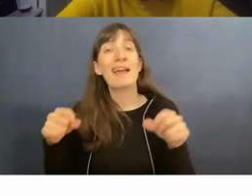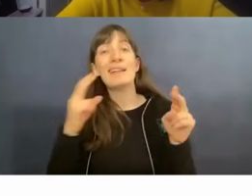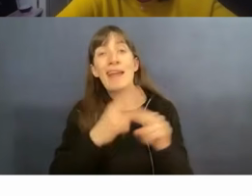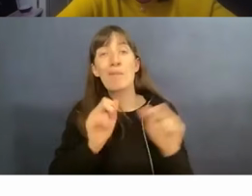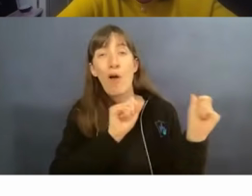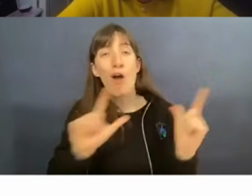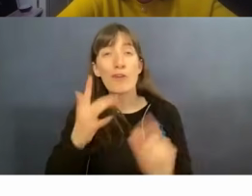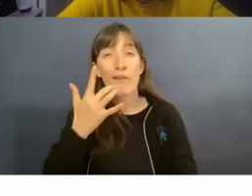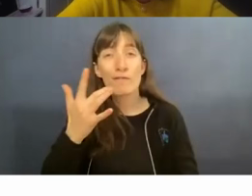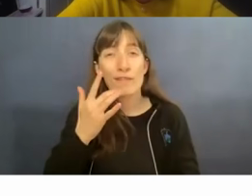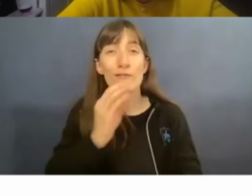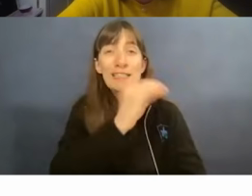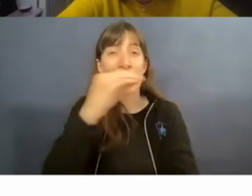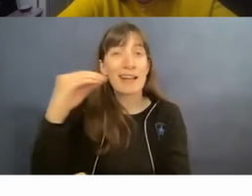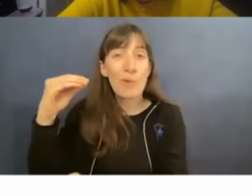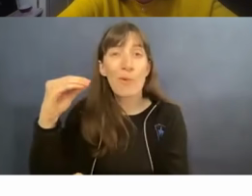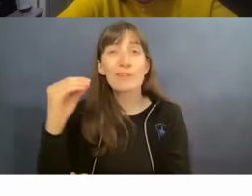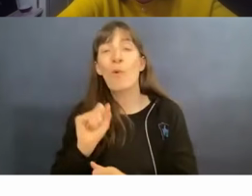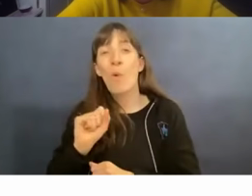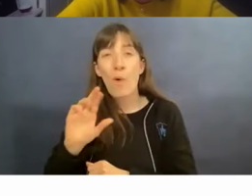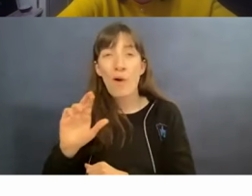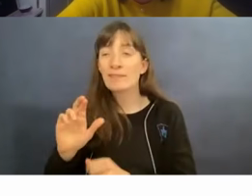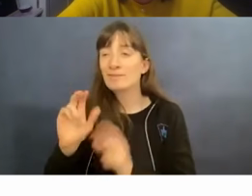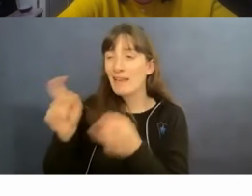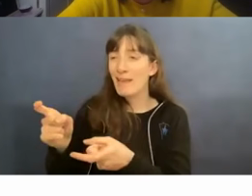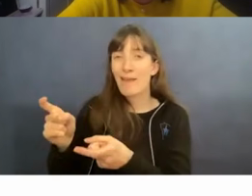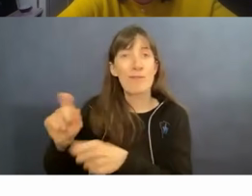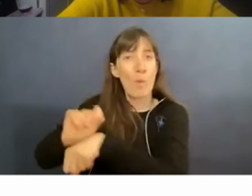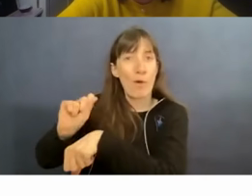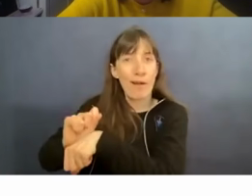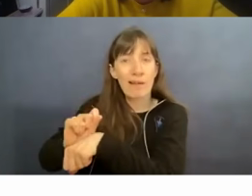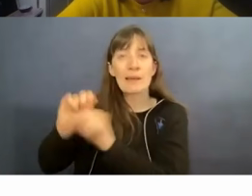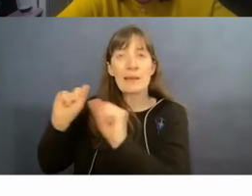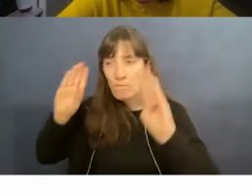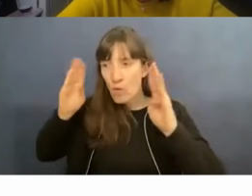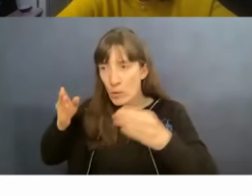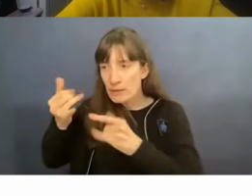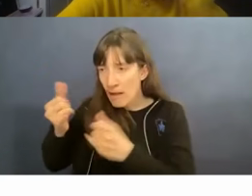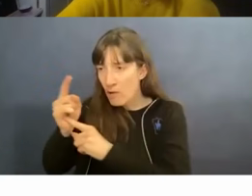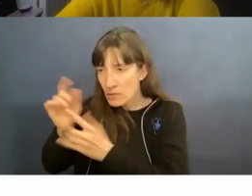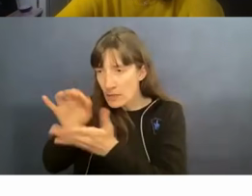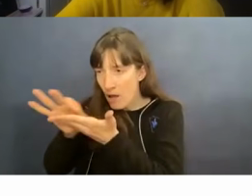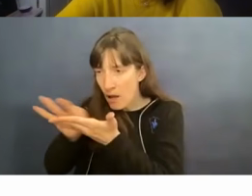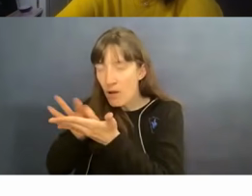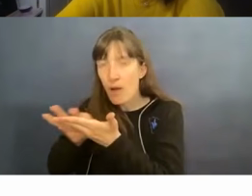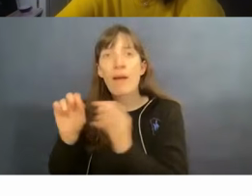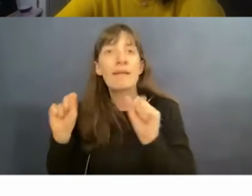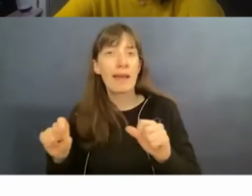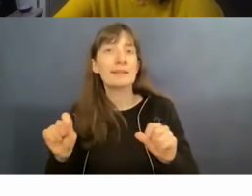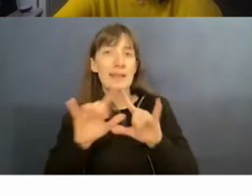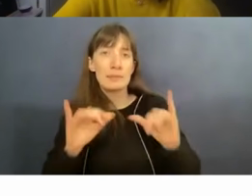dinosaurs, or, have some kind of task to kind of bring them to the present moment and kind of focus on that as well